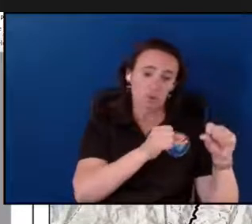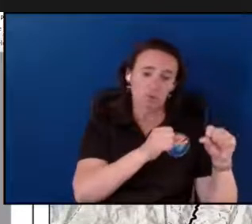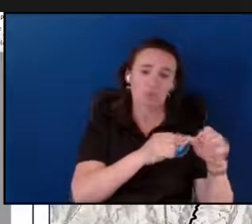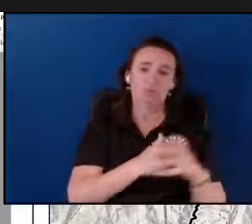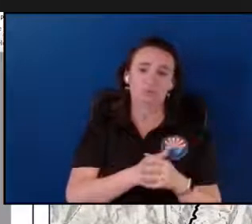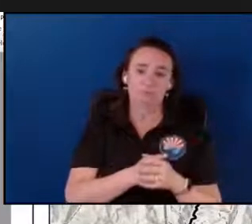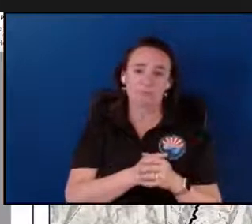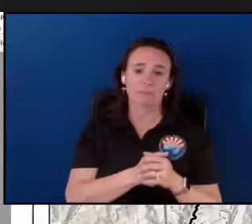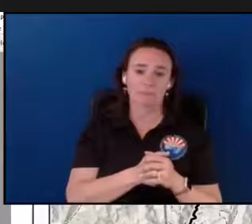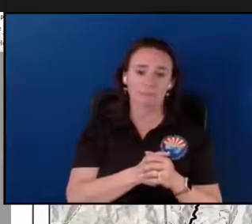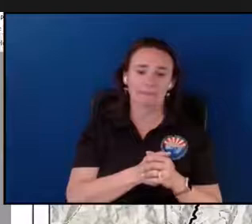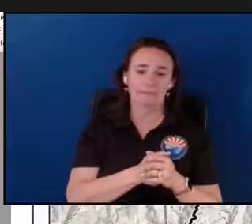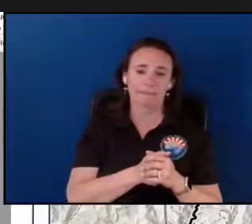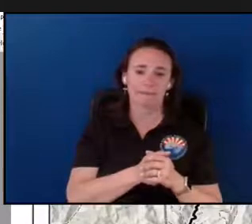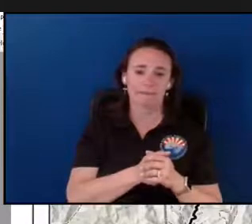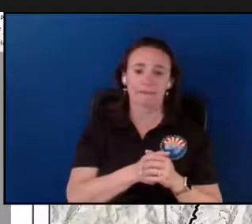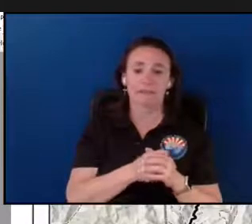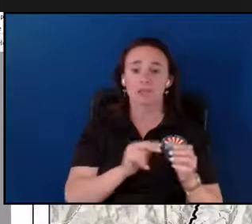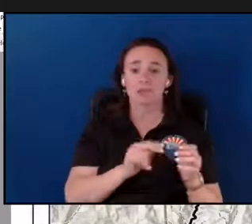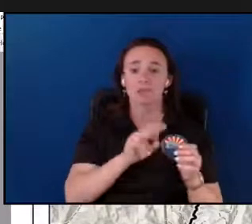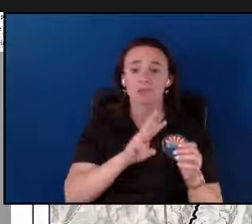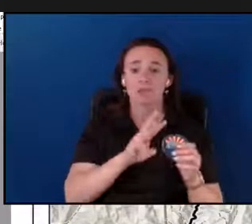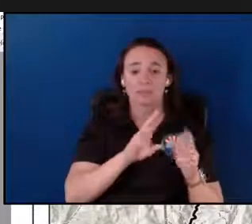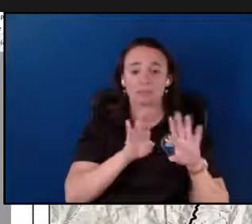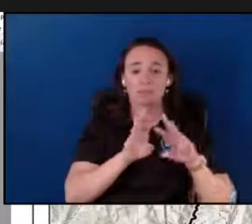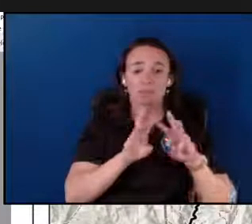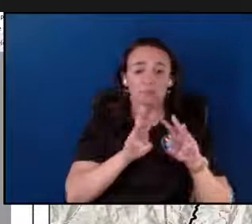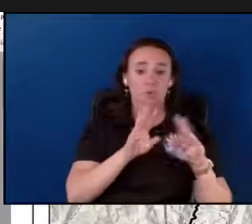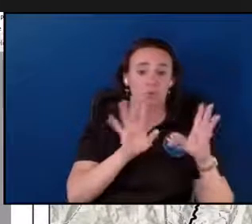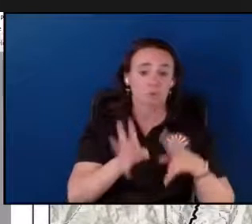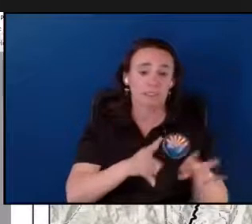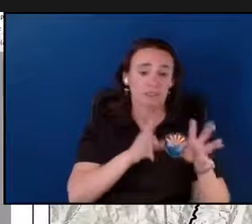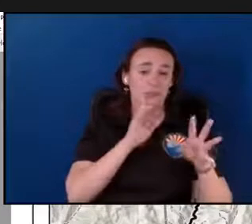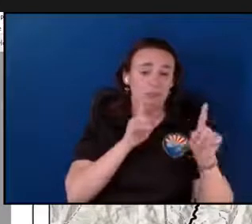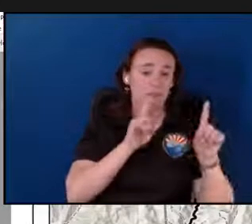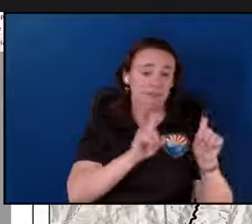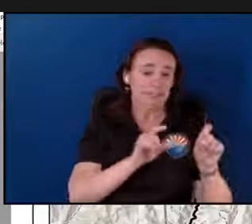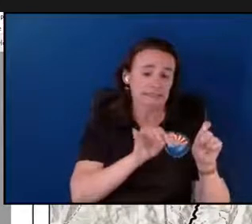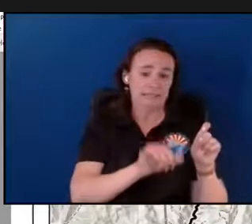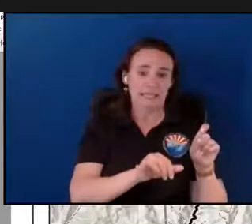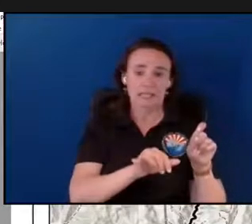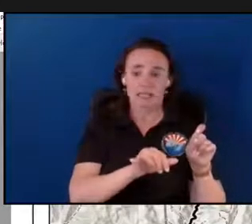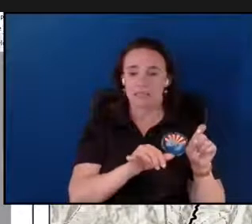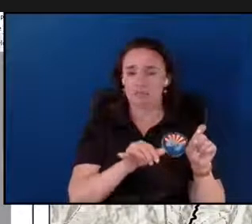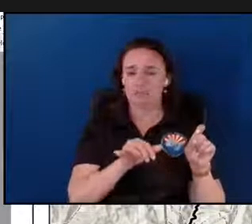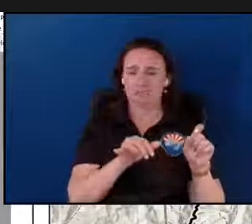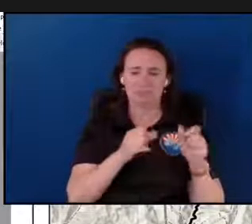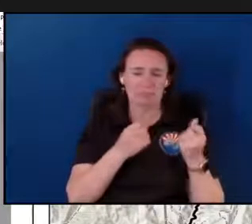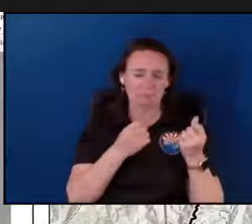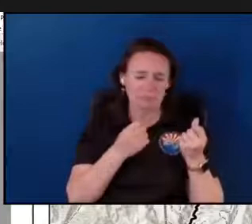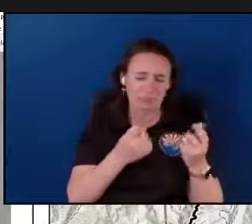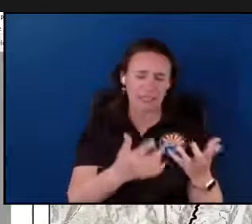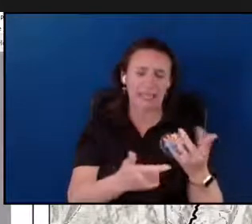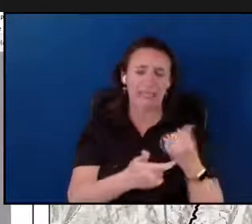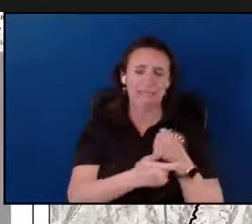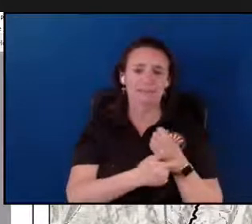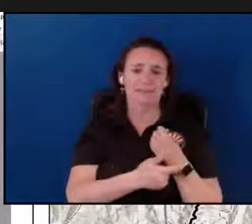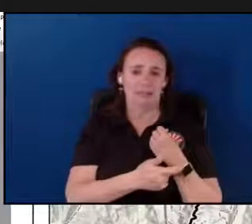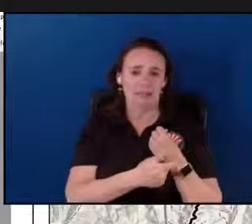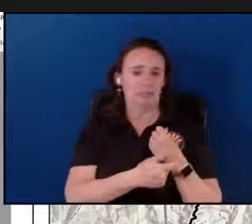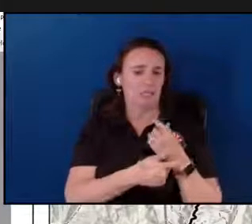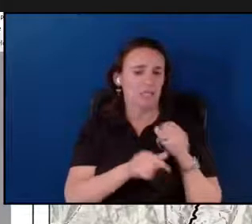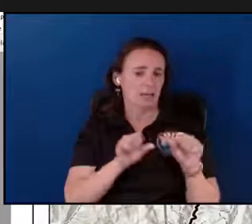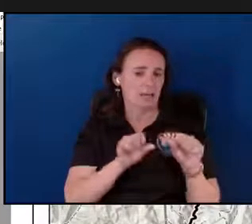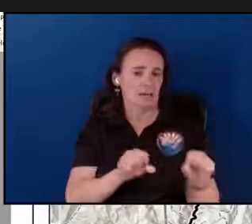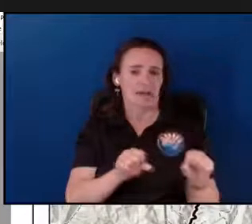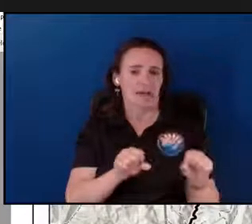south. The northwest winds will once again test this, but here we've tested that many, many times, and it's withheld, and thus the